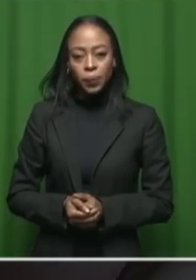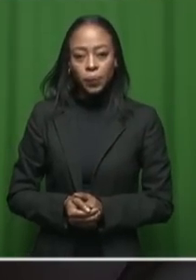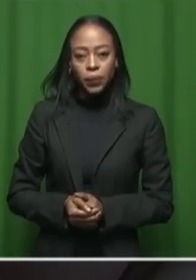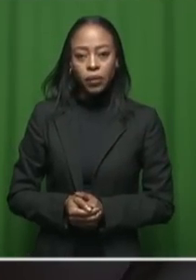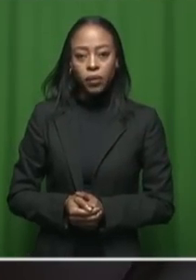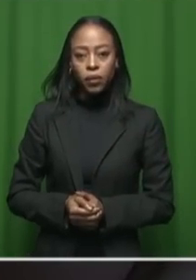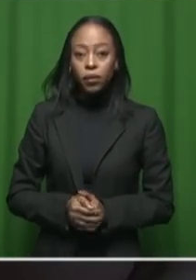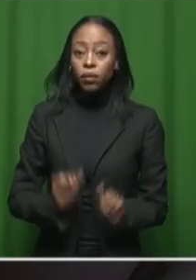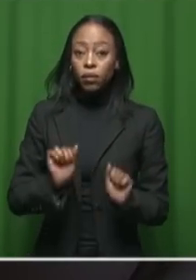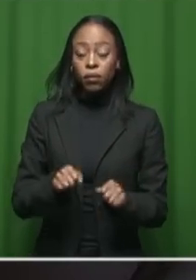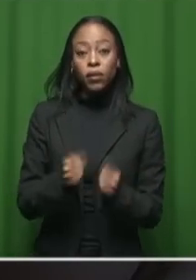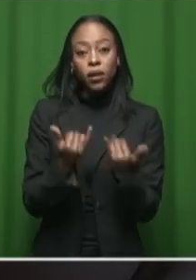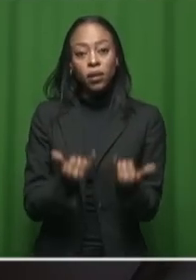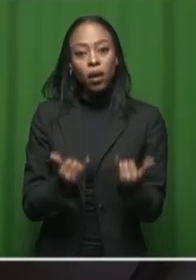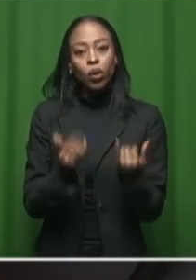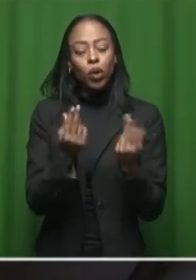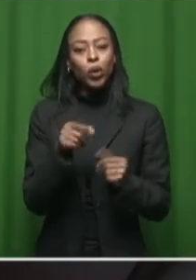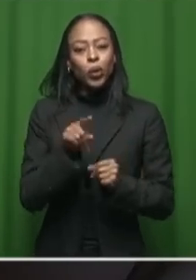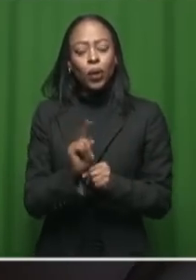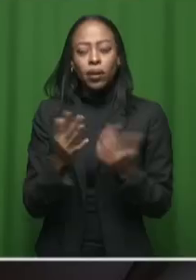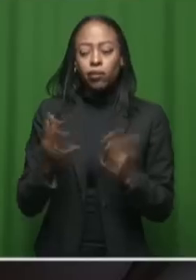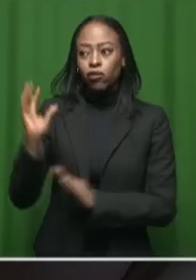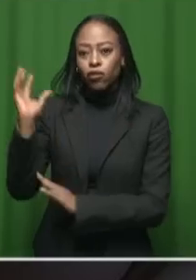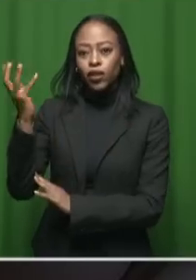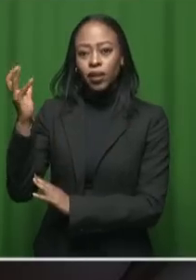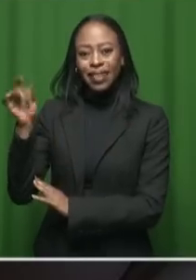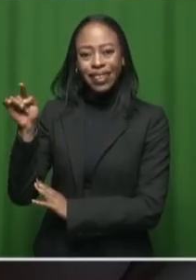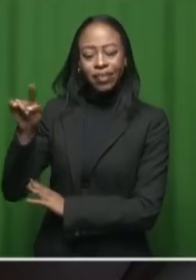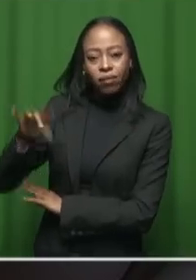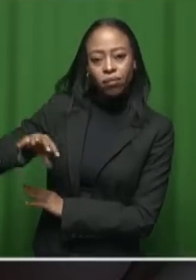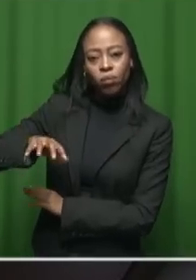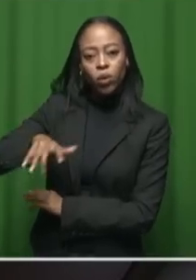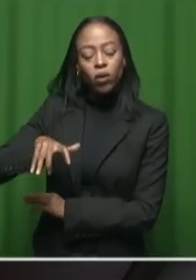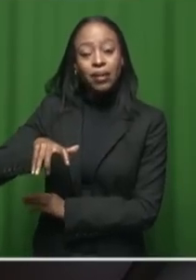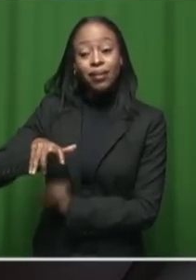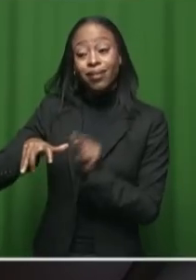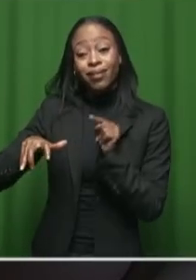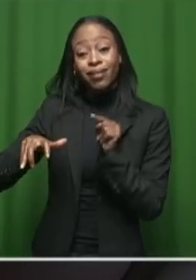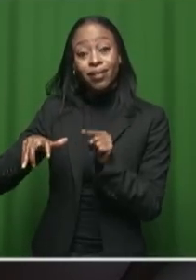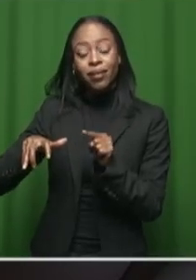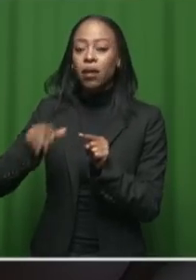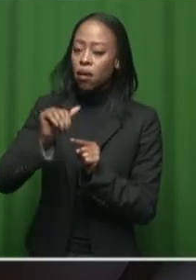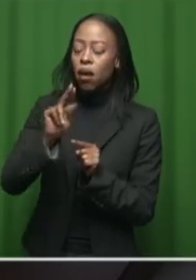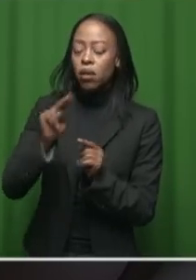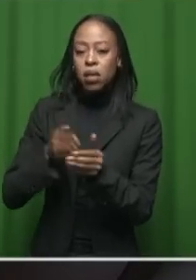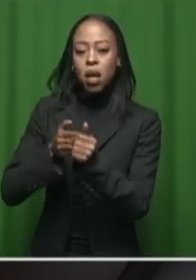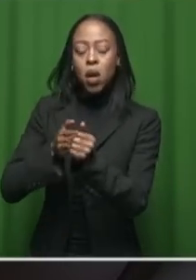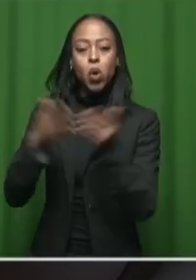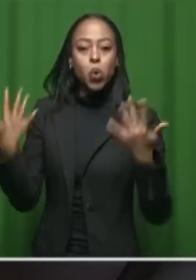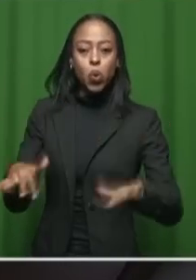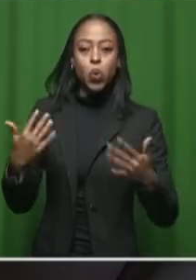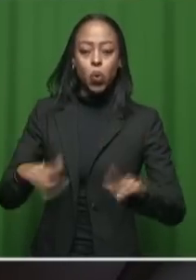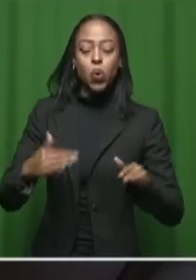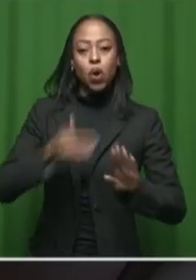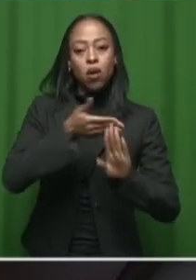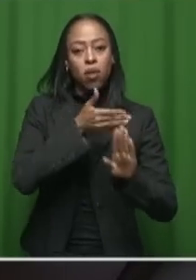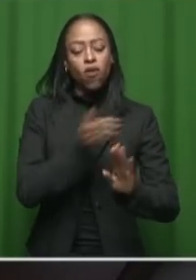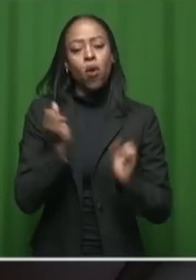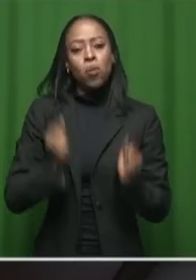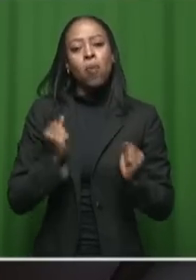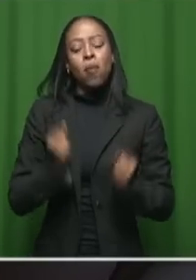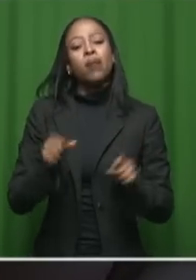All right, let's take a look at the Free State province. Again, this has been a stronghold of the ANC in the previous elections. It still is,